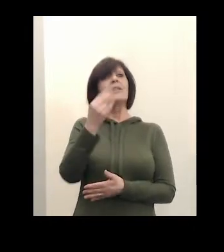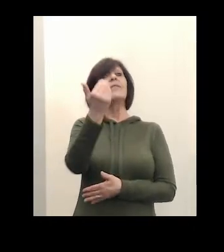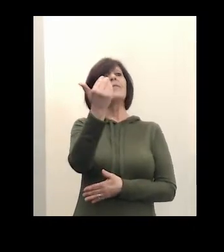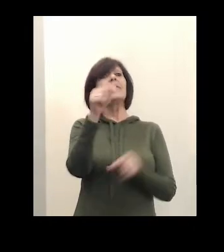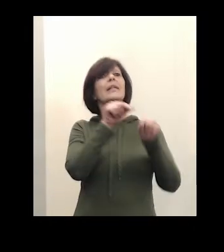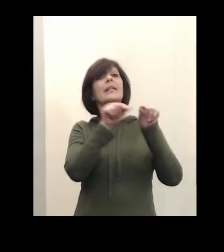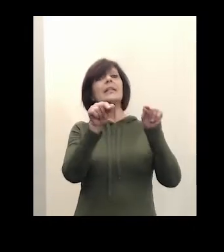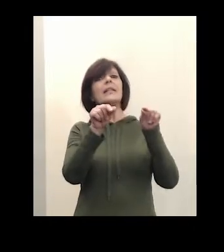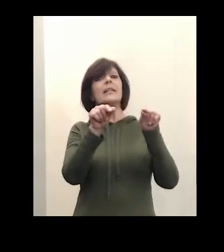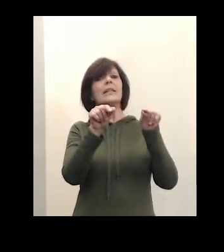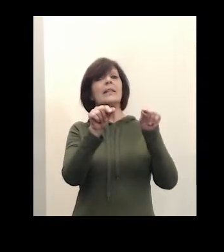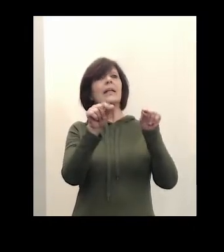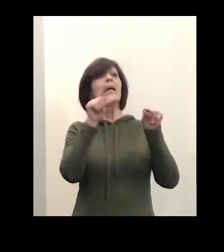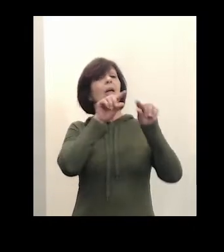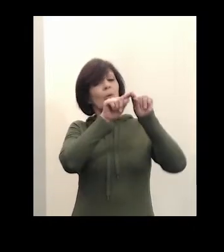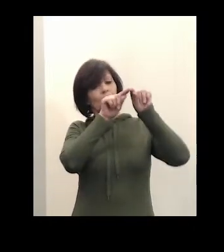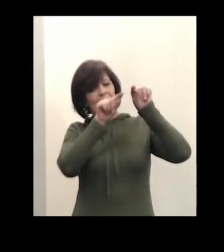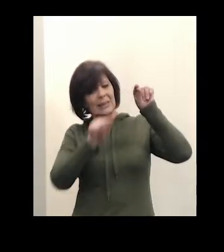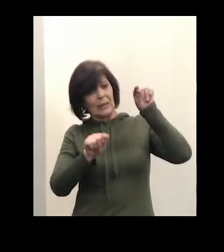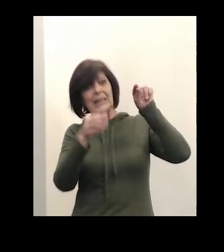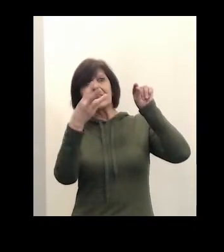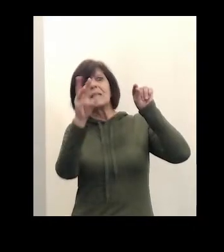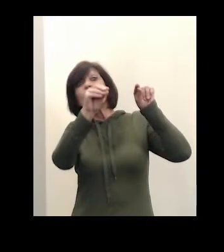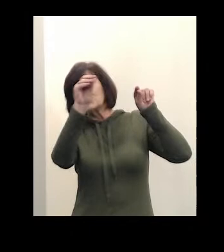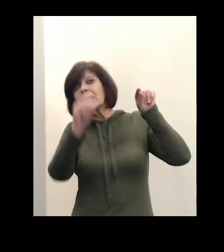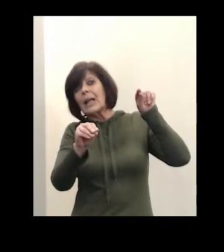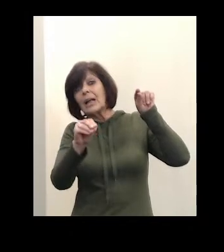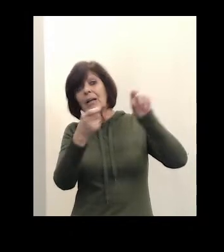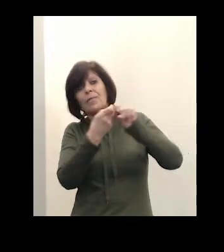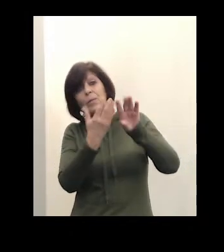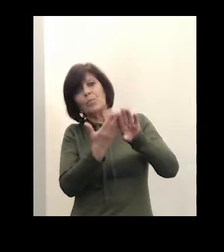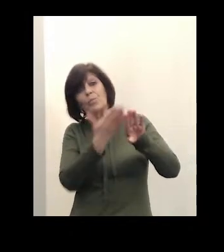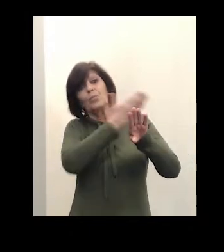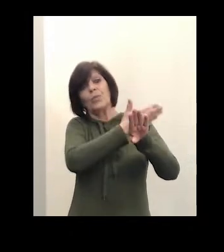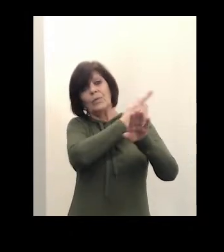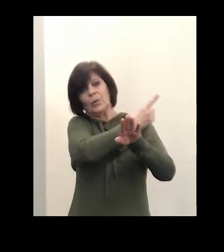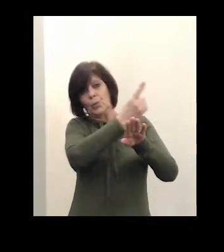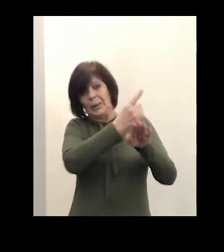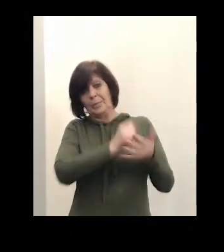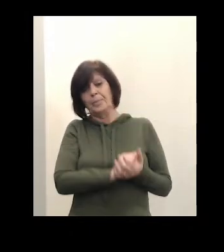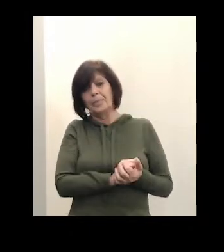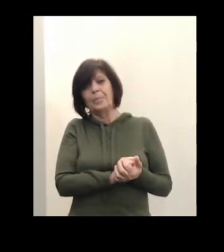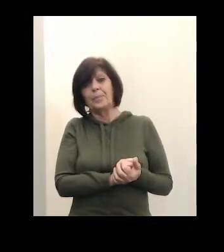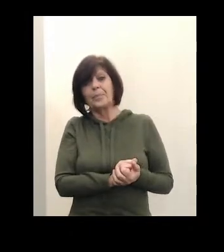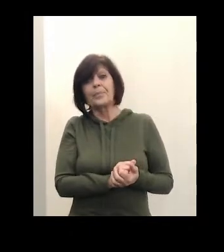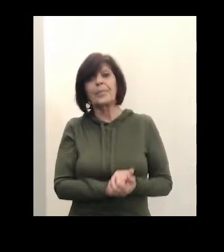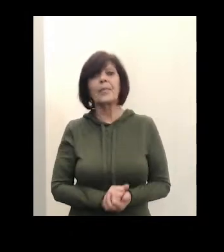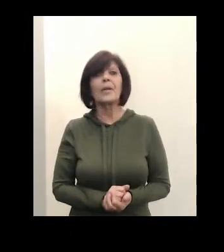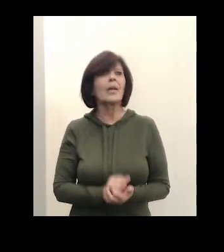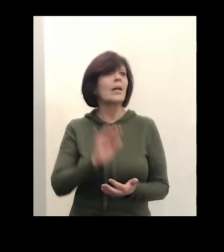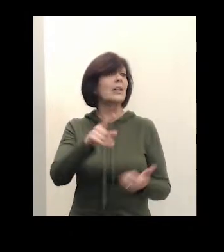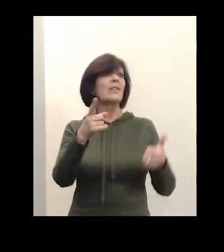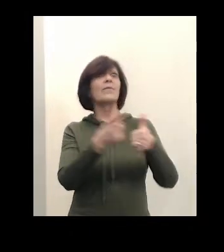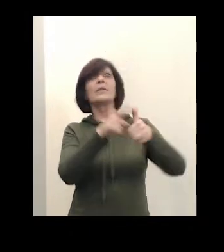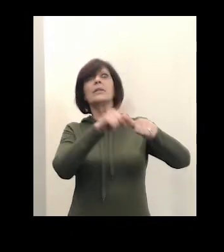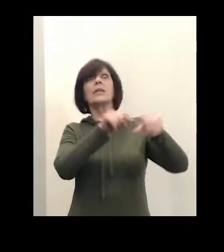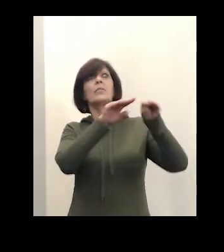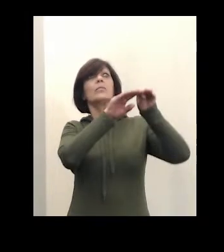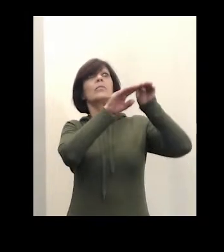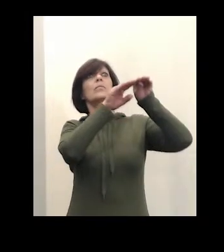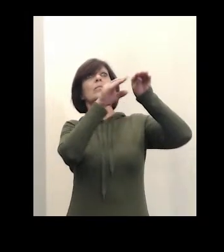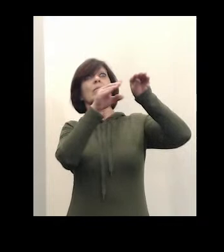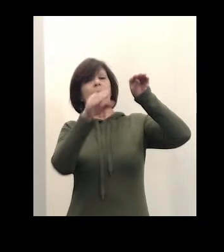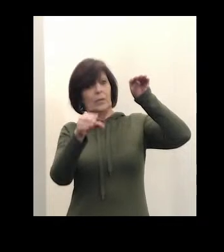by 16% from the week that had ended January 8th. It was the first decline from the previous week since the week that